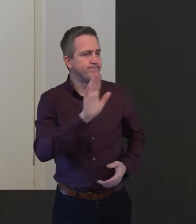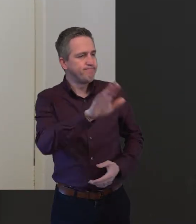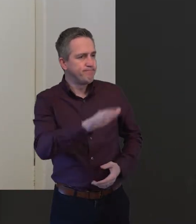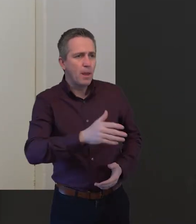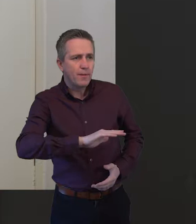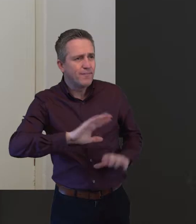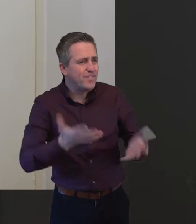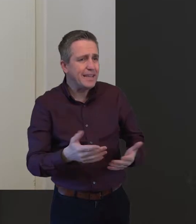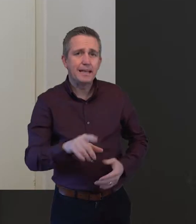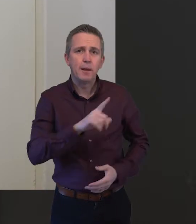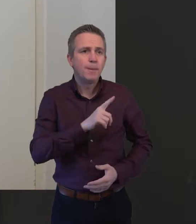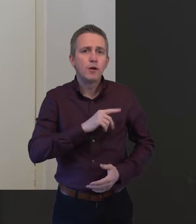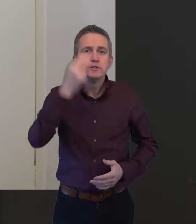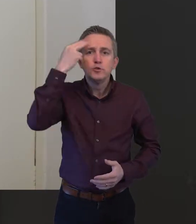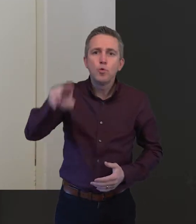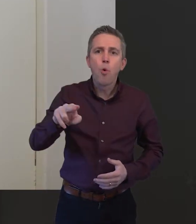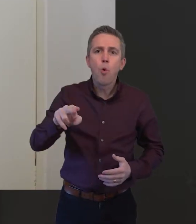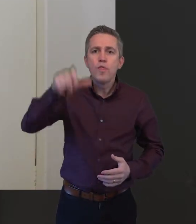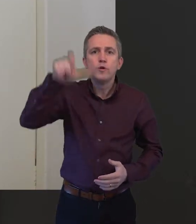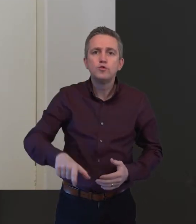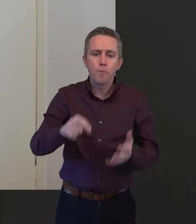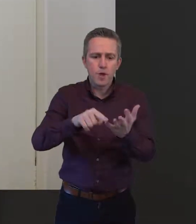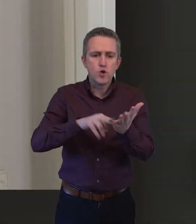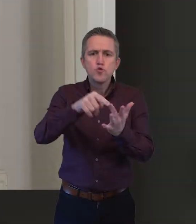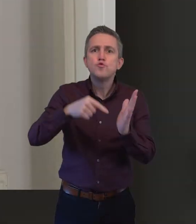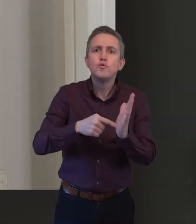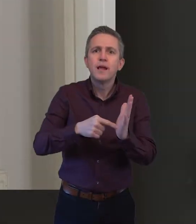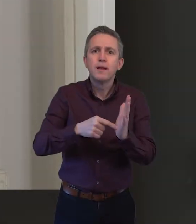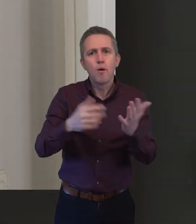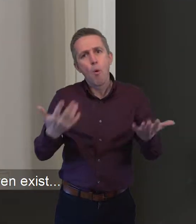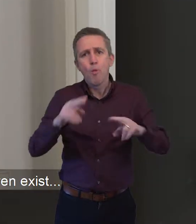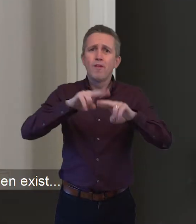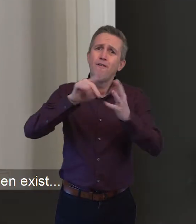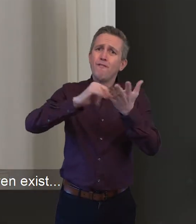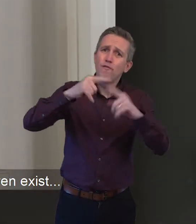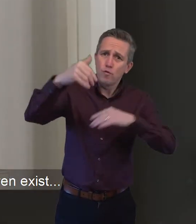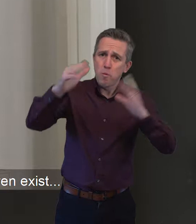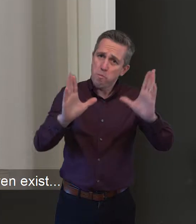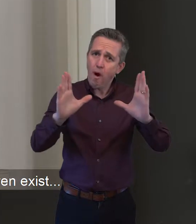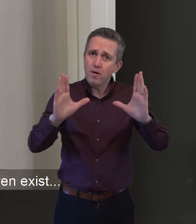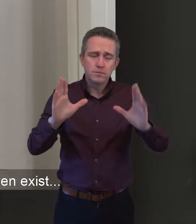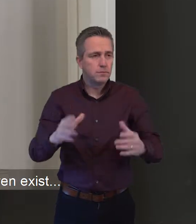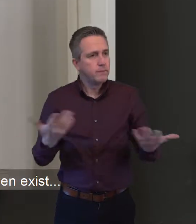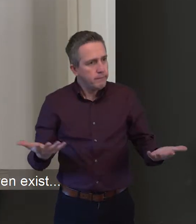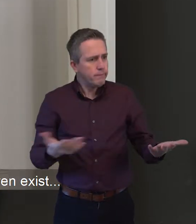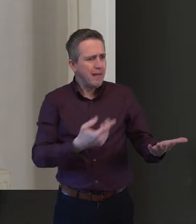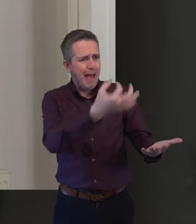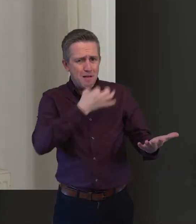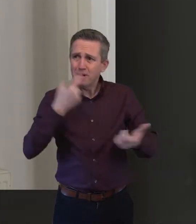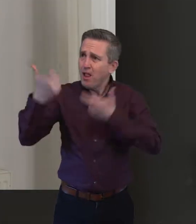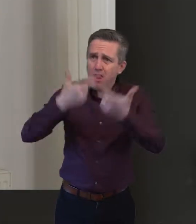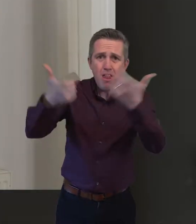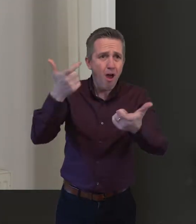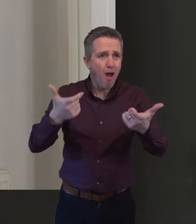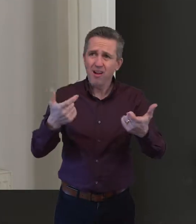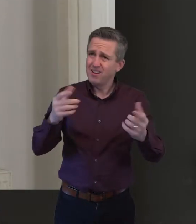Colin. Is it the consumer unit you're talking about? The fuse box? Aye, all right. I'm just saying, I'm going to be looking for stuff that doesn't even exist. It's oh,